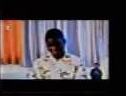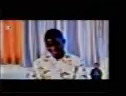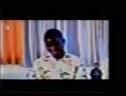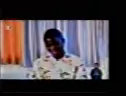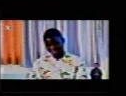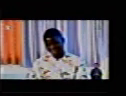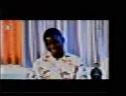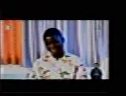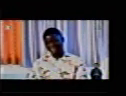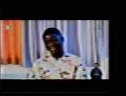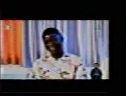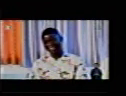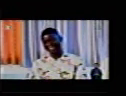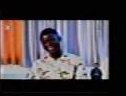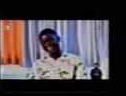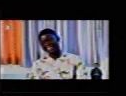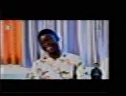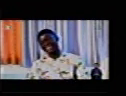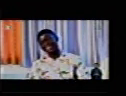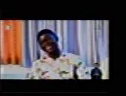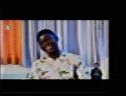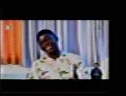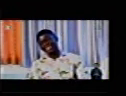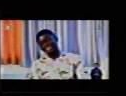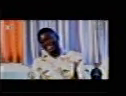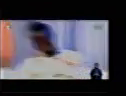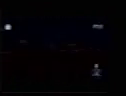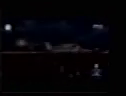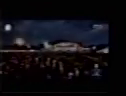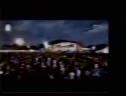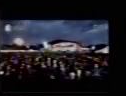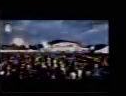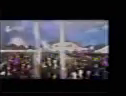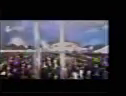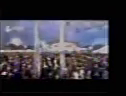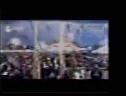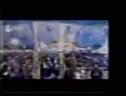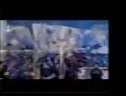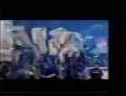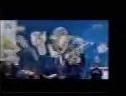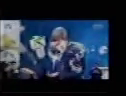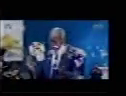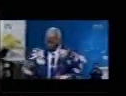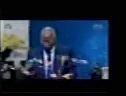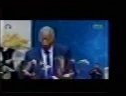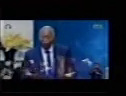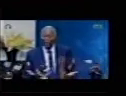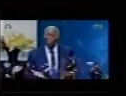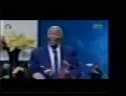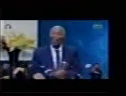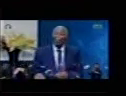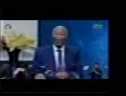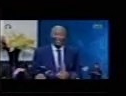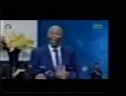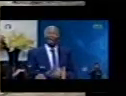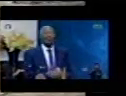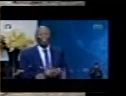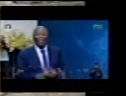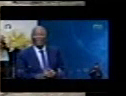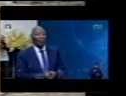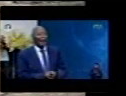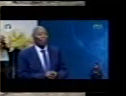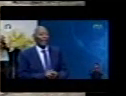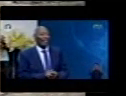I will not pray in vain. I will not pray in vain. I will not pray in vain. I will not pray in vain. I will not pray in